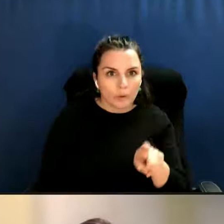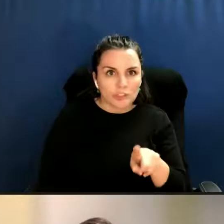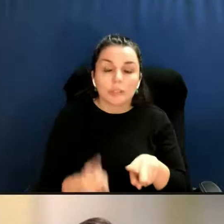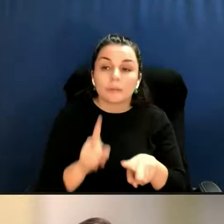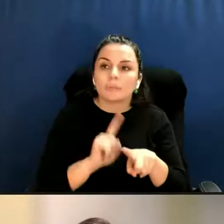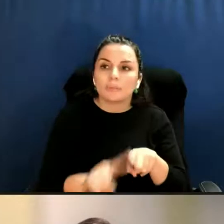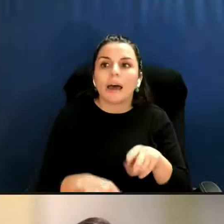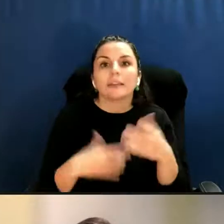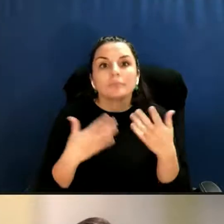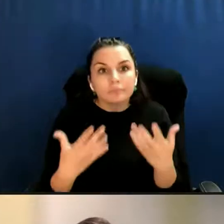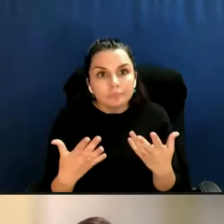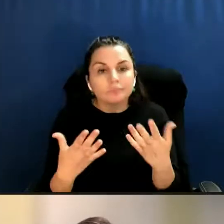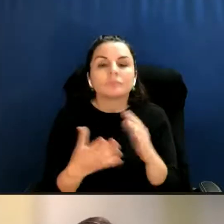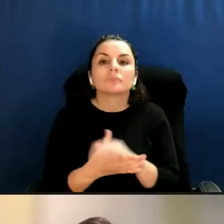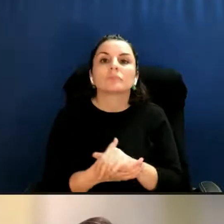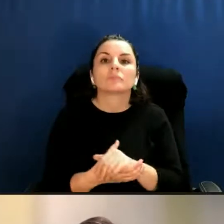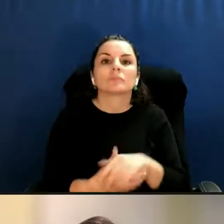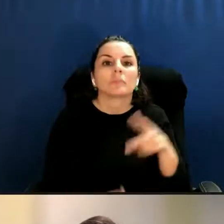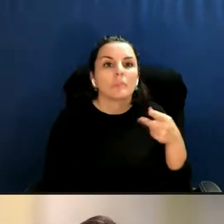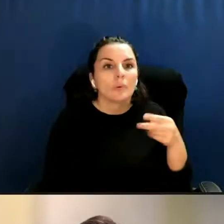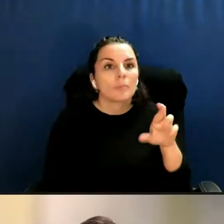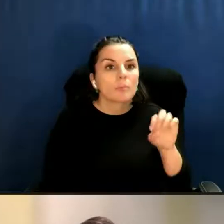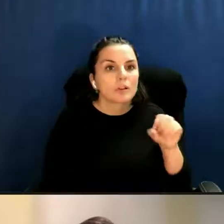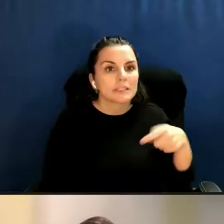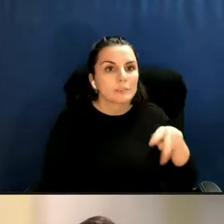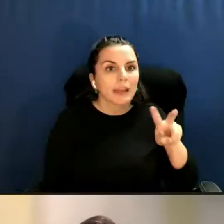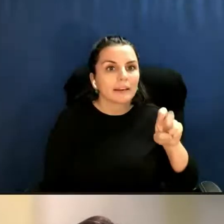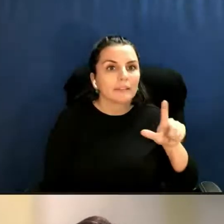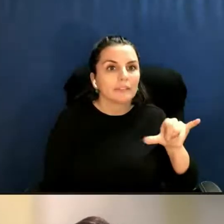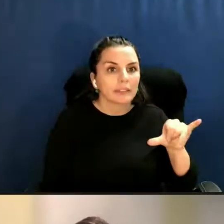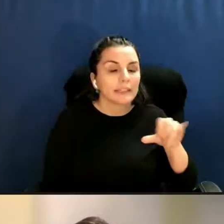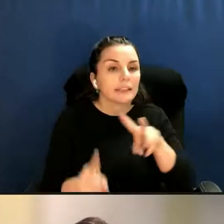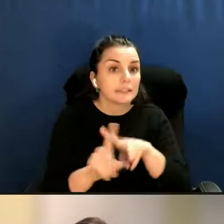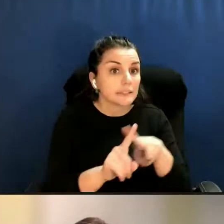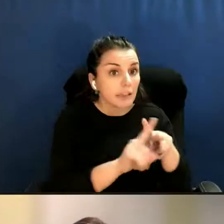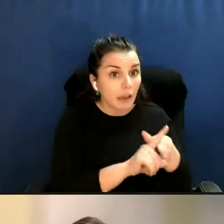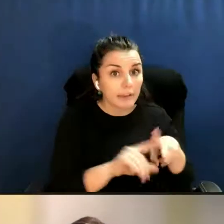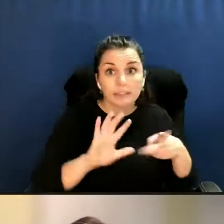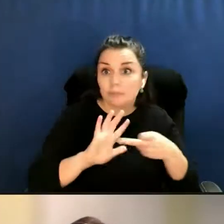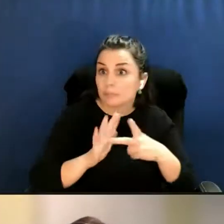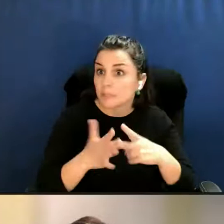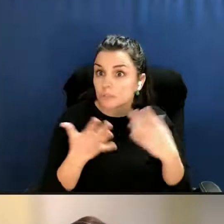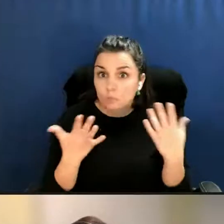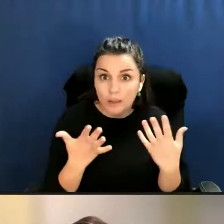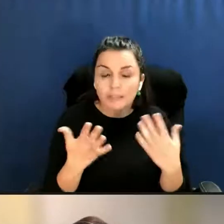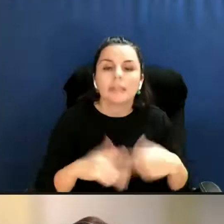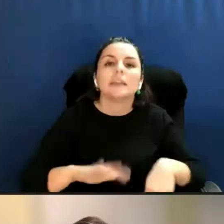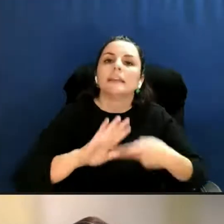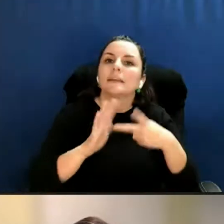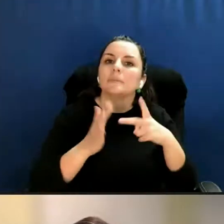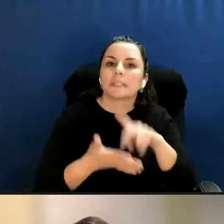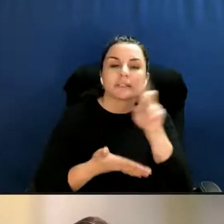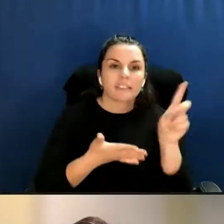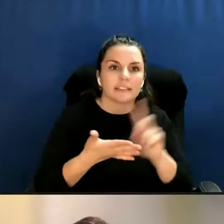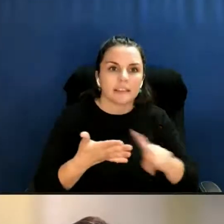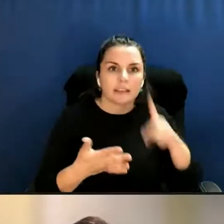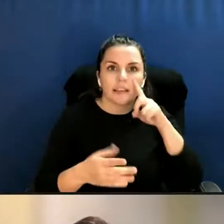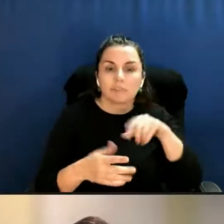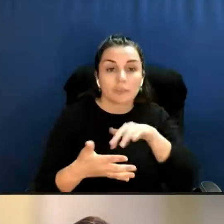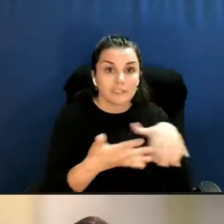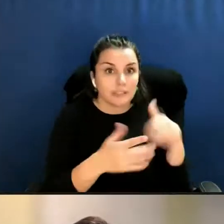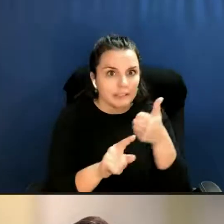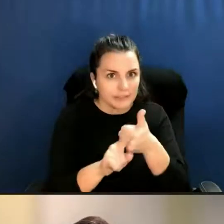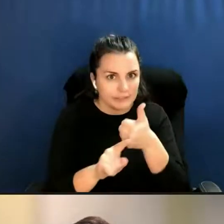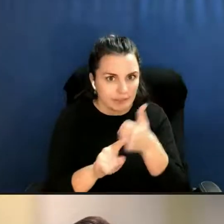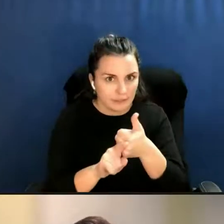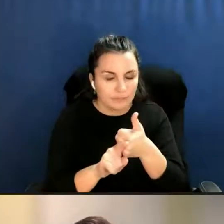Basically, prospectively assigned means that the design of the study